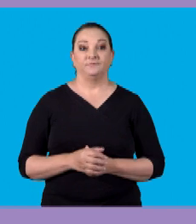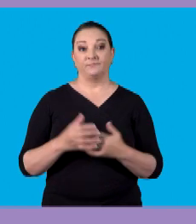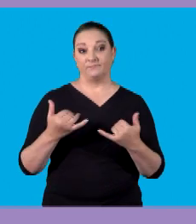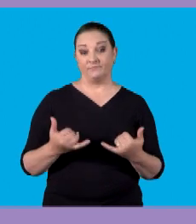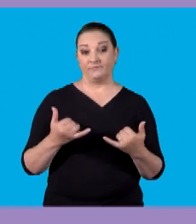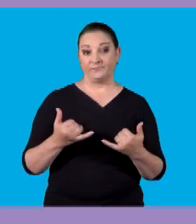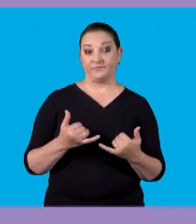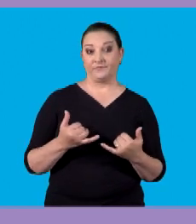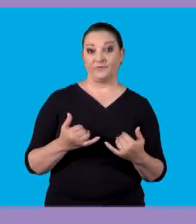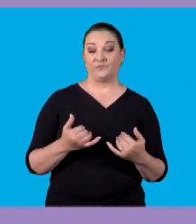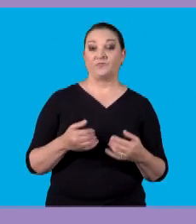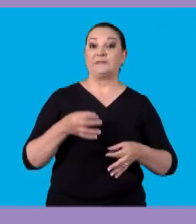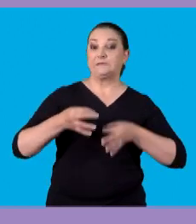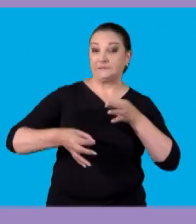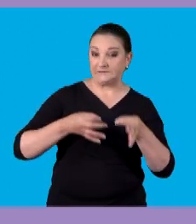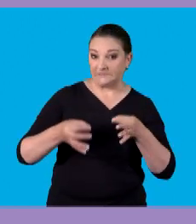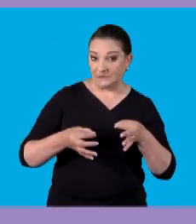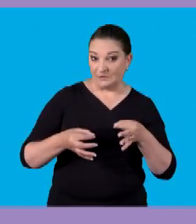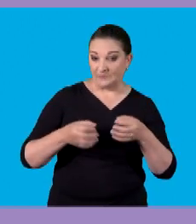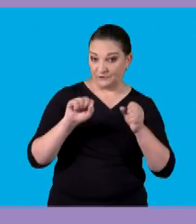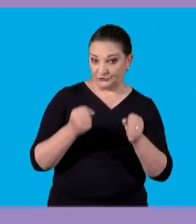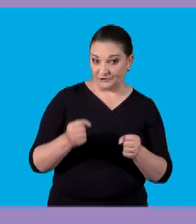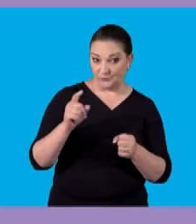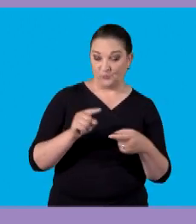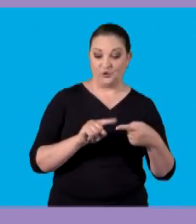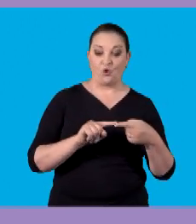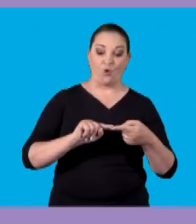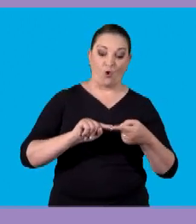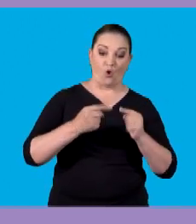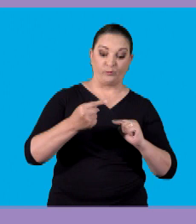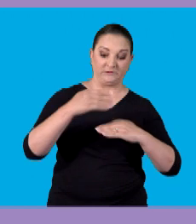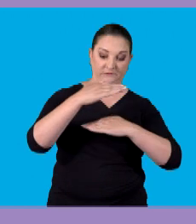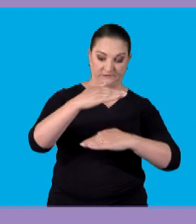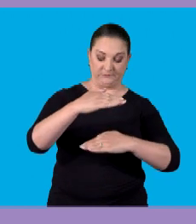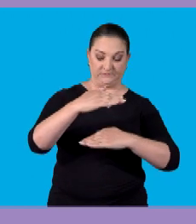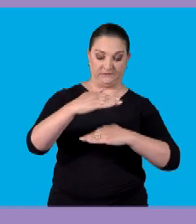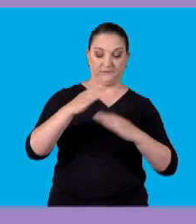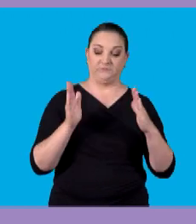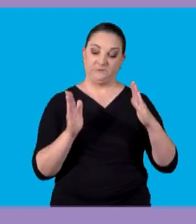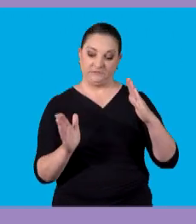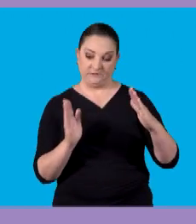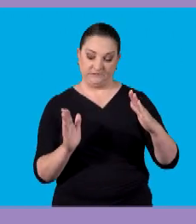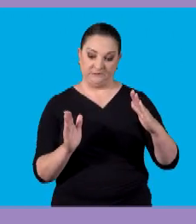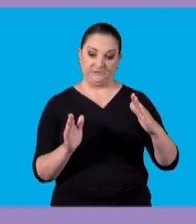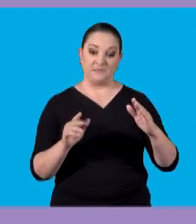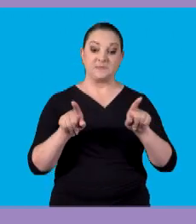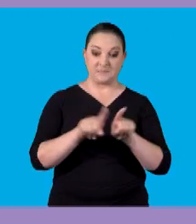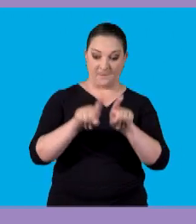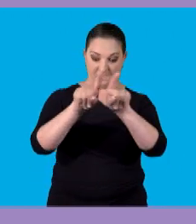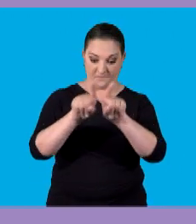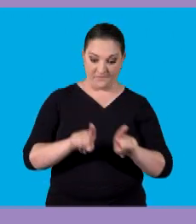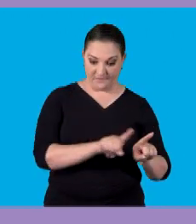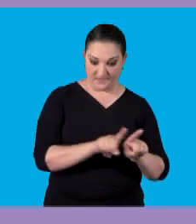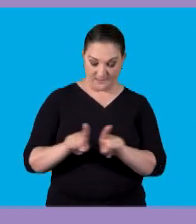other. So the properties of a parallelogram is that the opposite sides are parallel, the opposite sides are